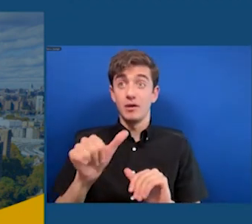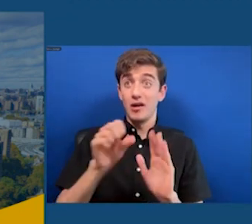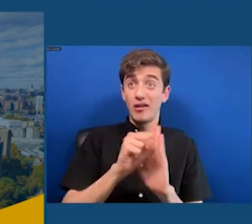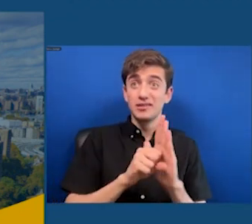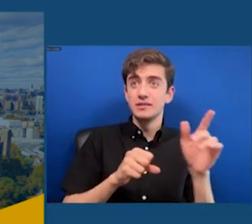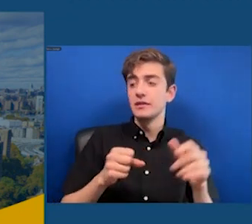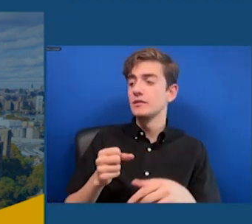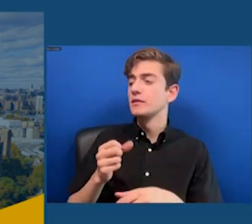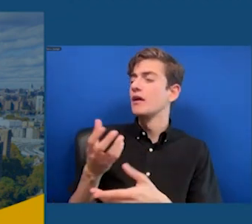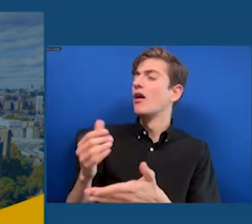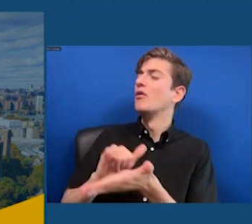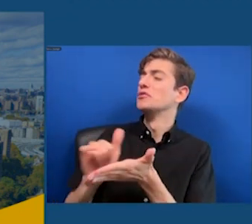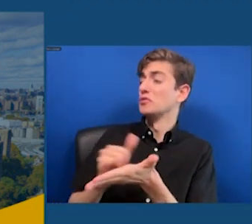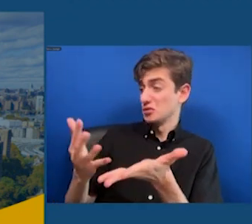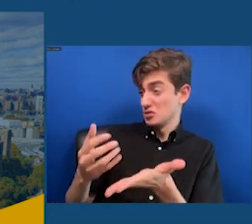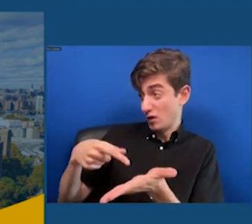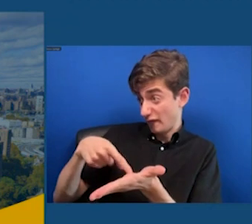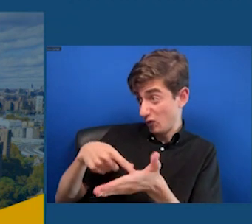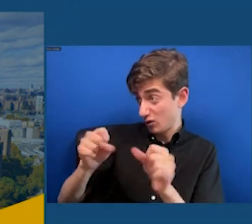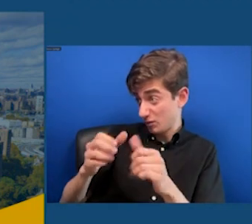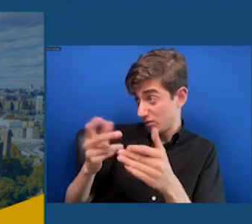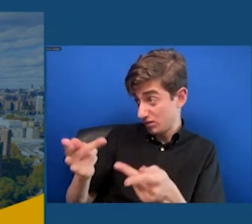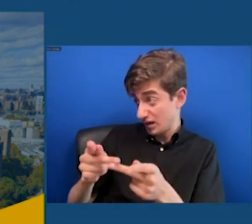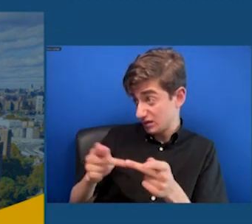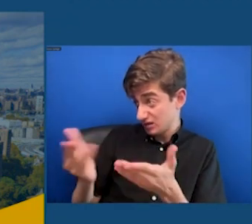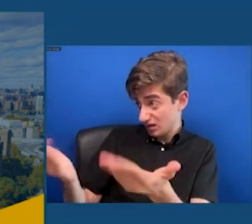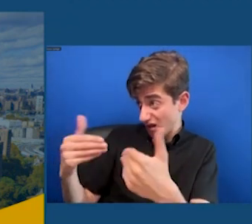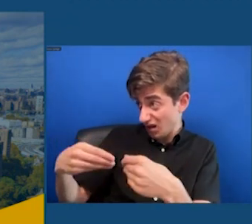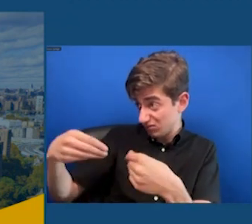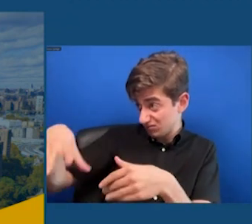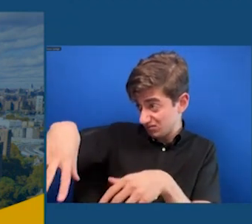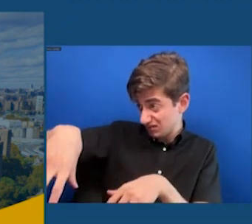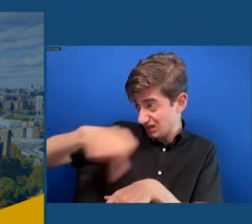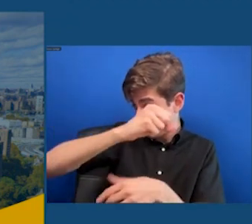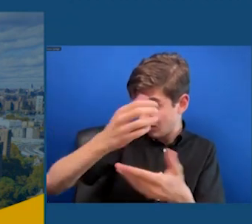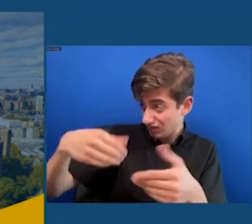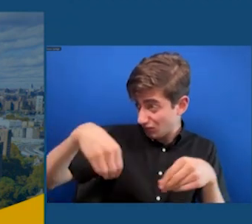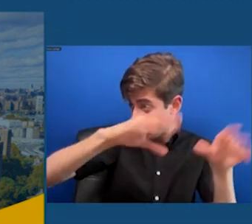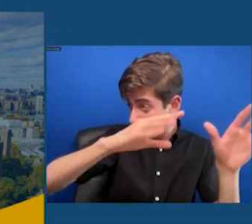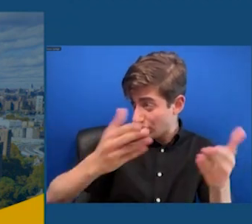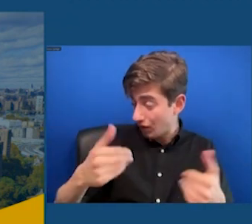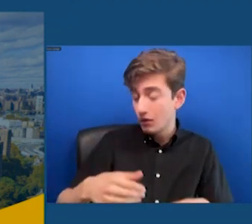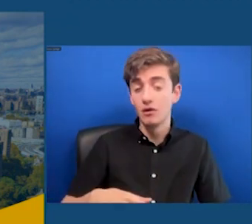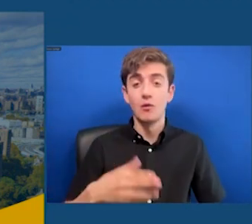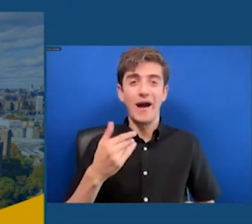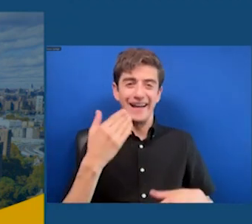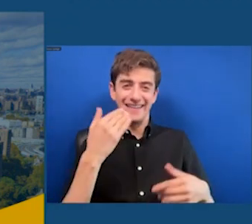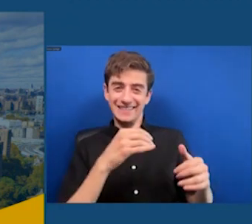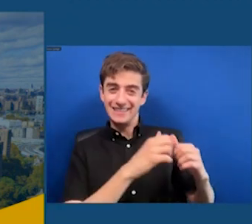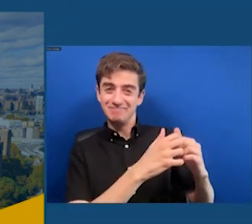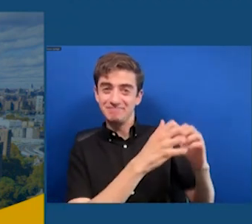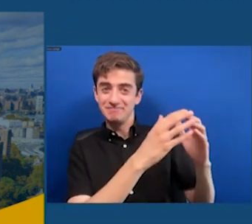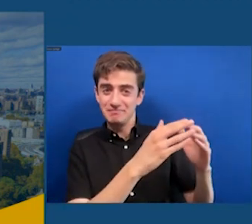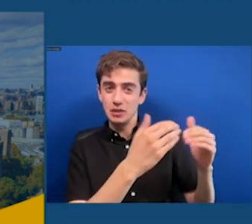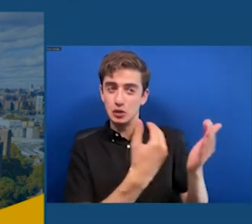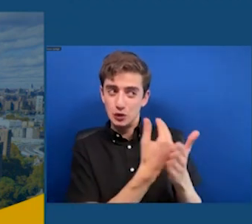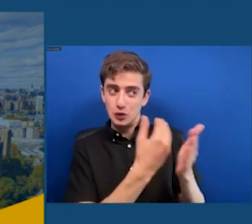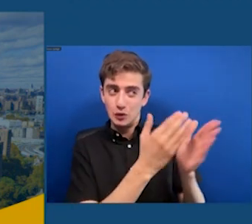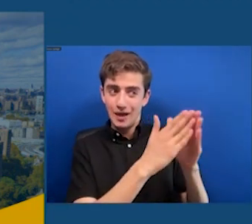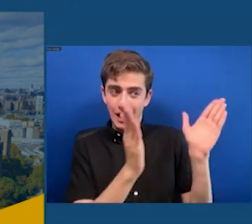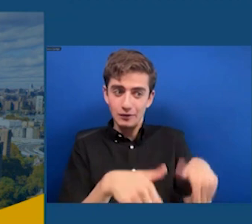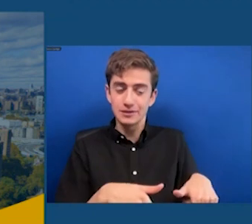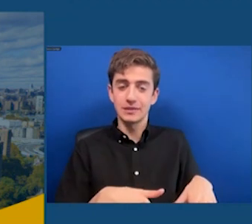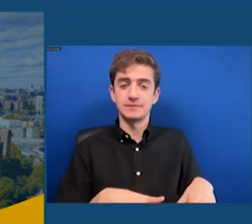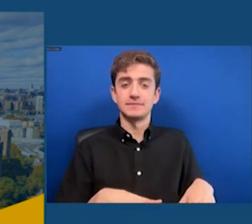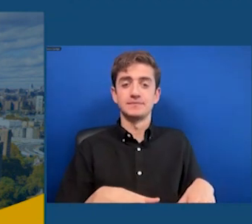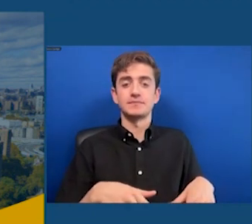more affordable places to live, all because they built housing. We could have settled down for a watered-down plan